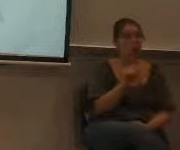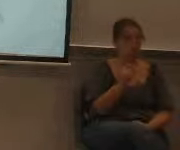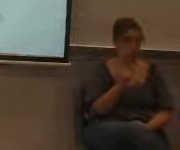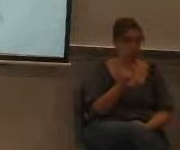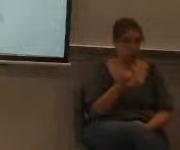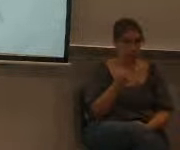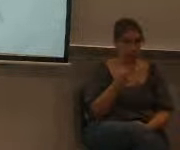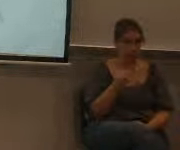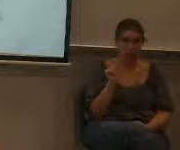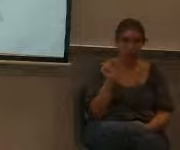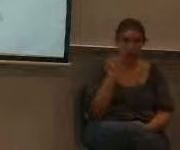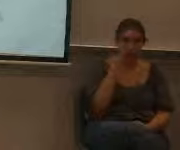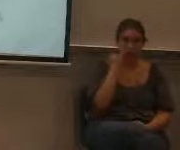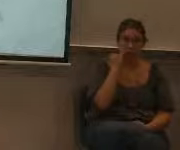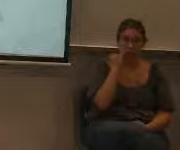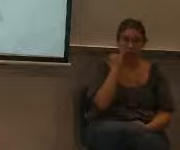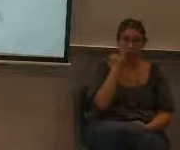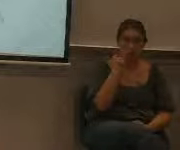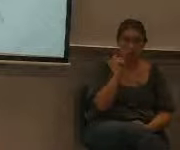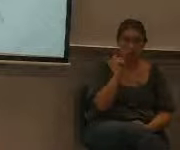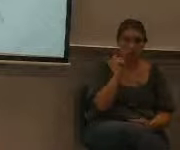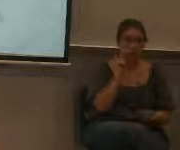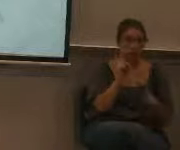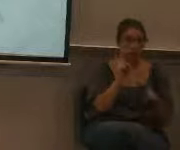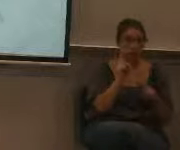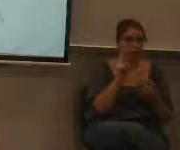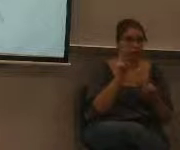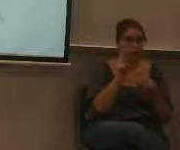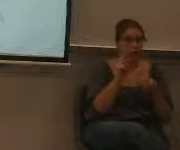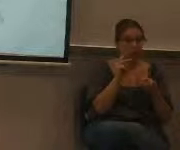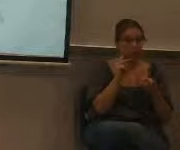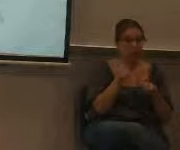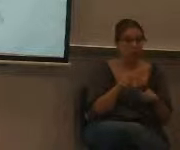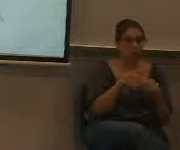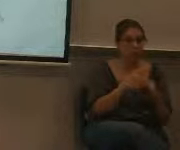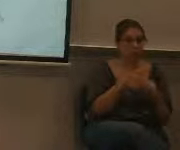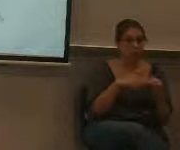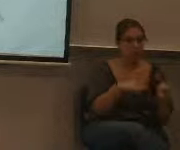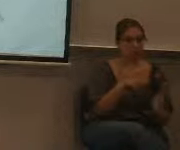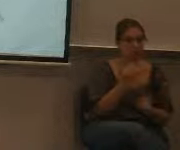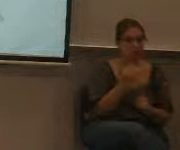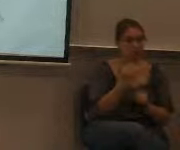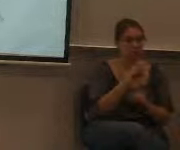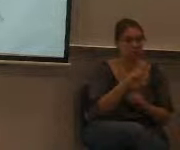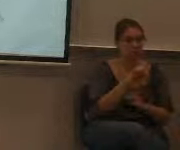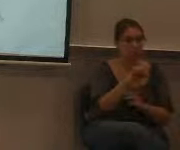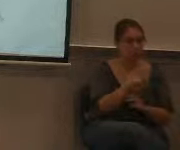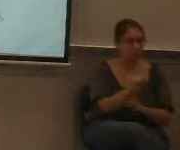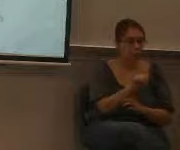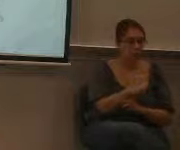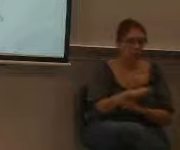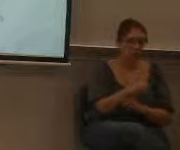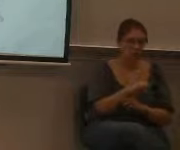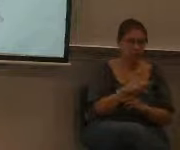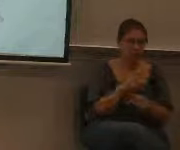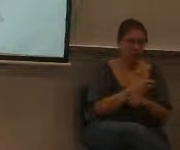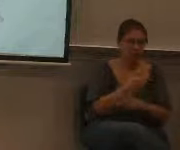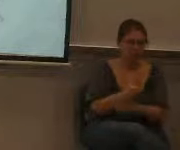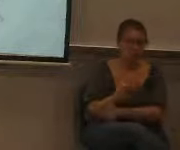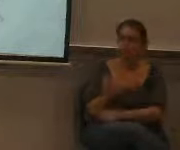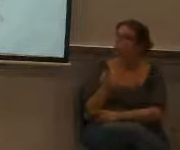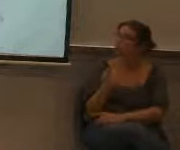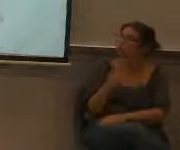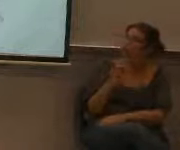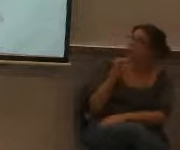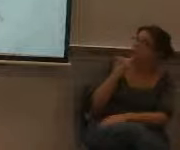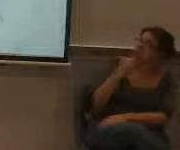scale. And it goes over 15 orders of magnitude, right? And we see that, sort of the extreme is this